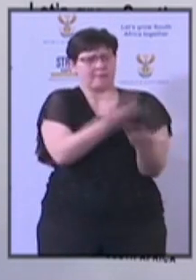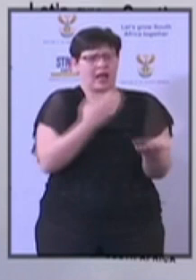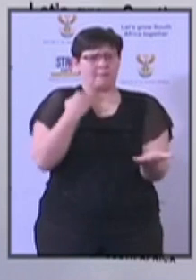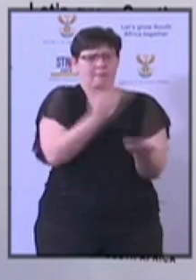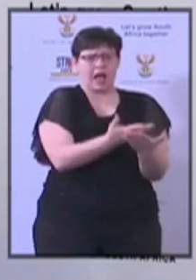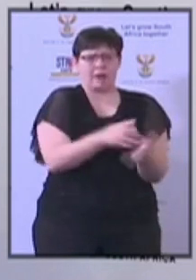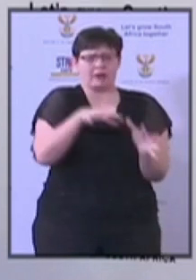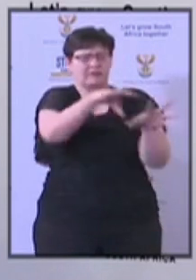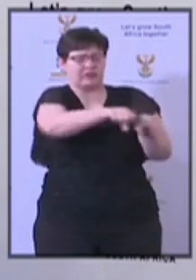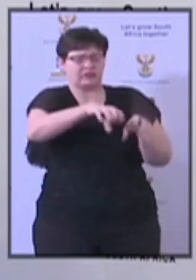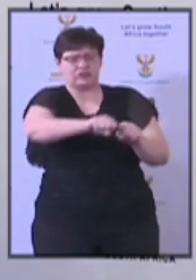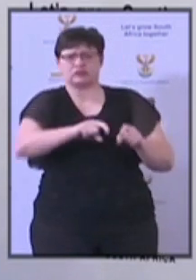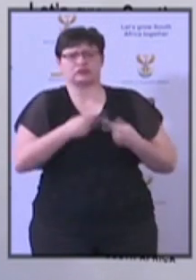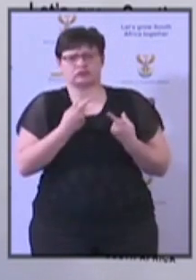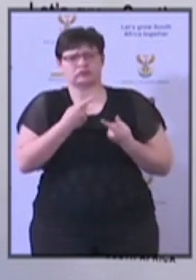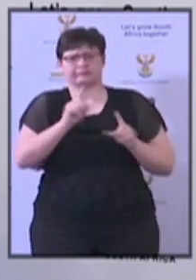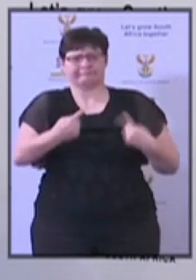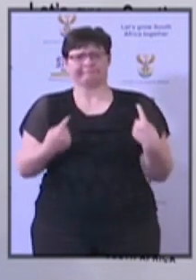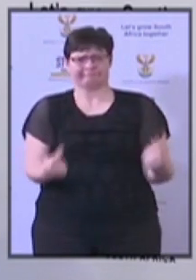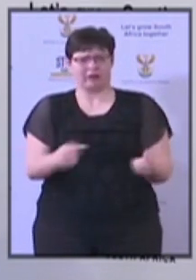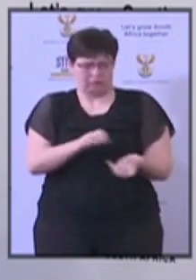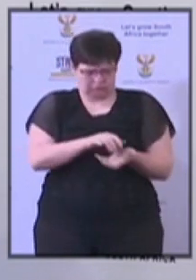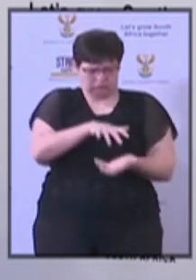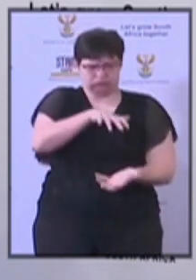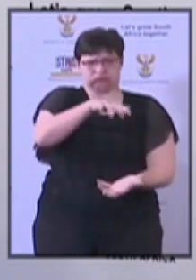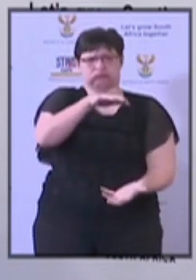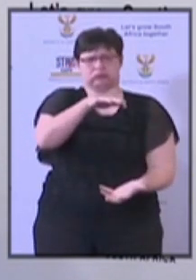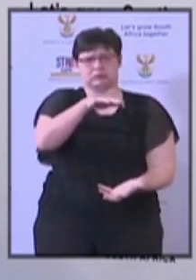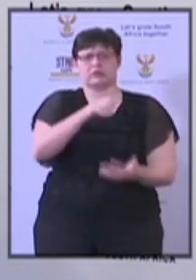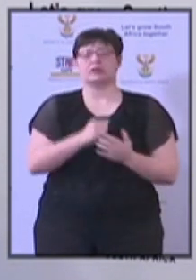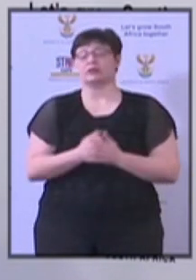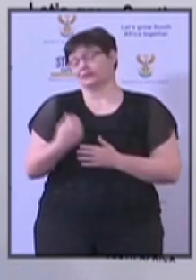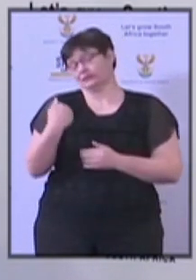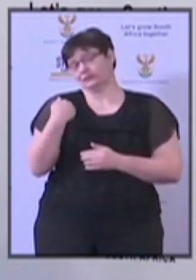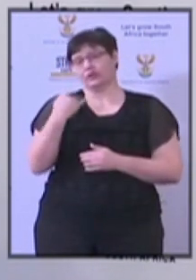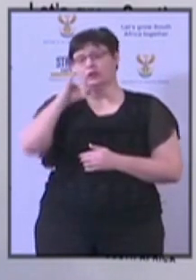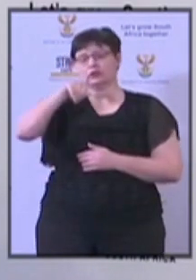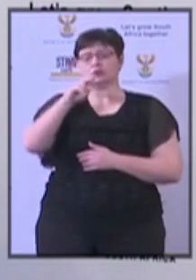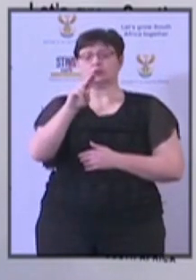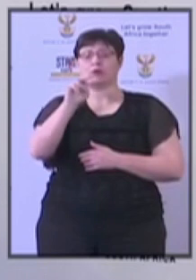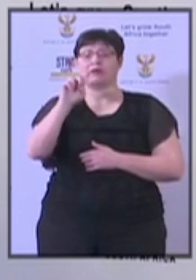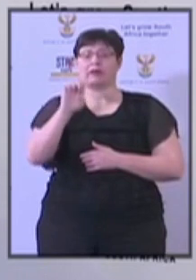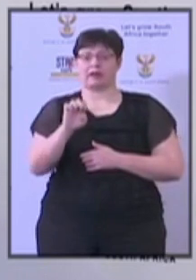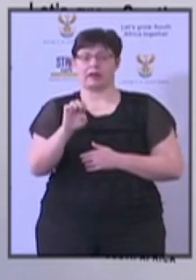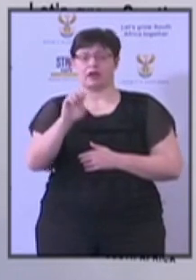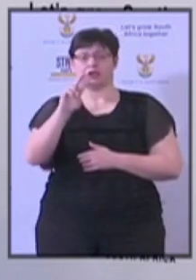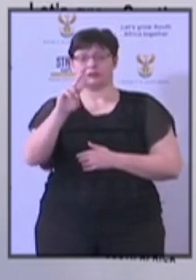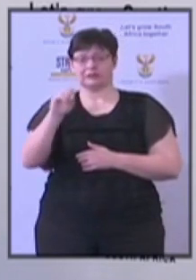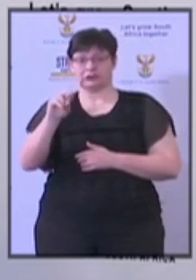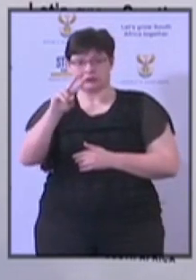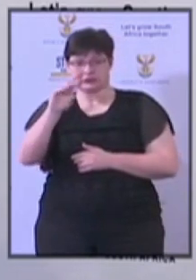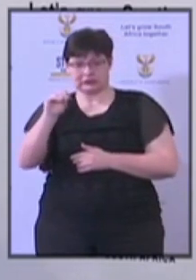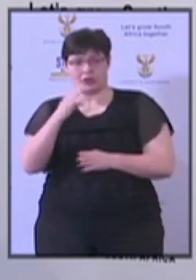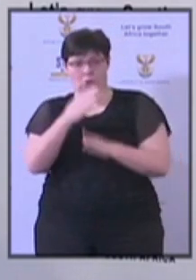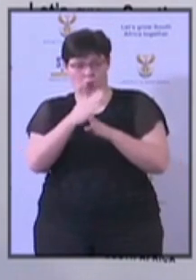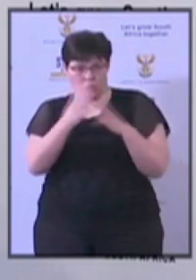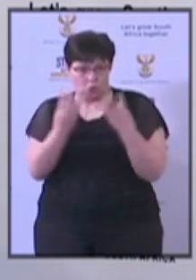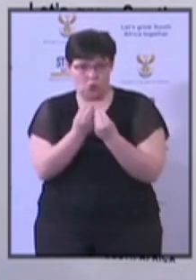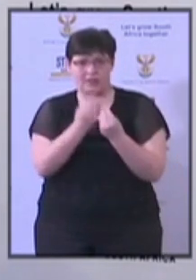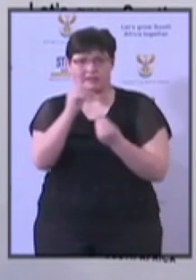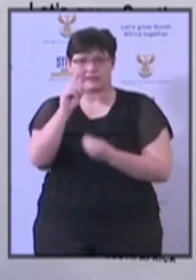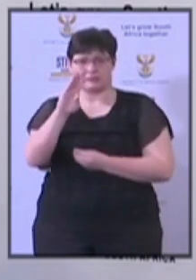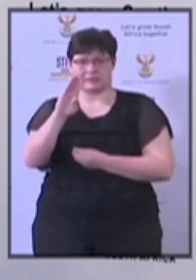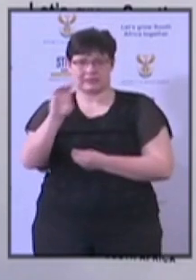partnered with the Department of Basic Education in June 2020, and started a special program